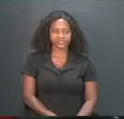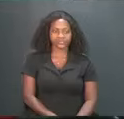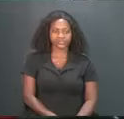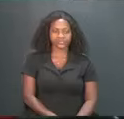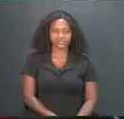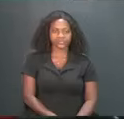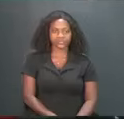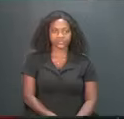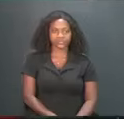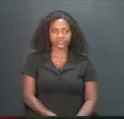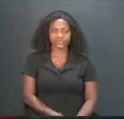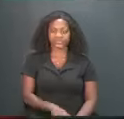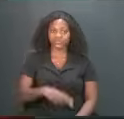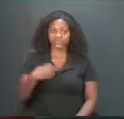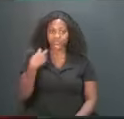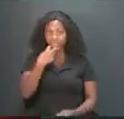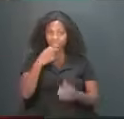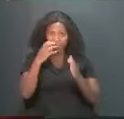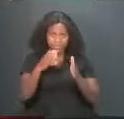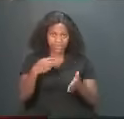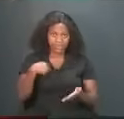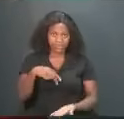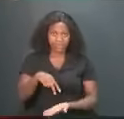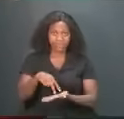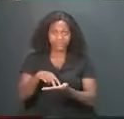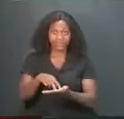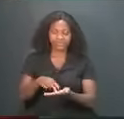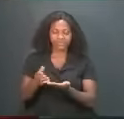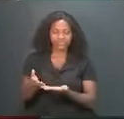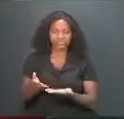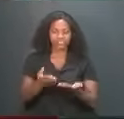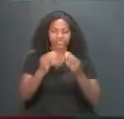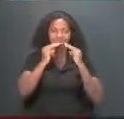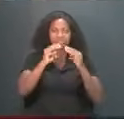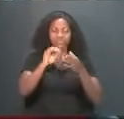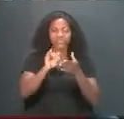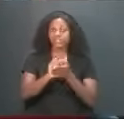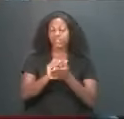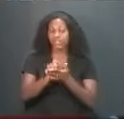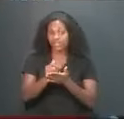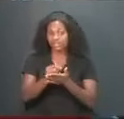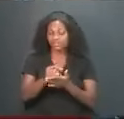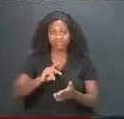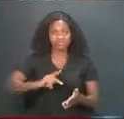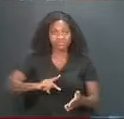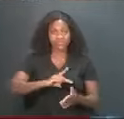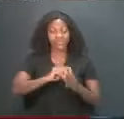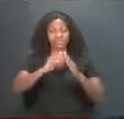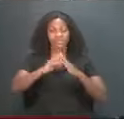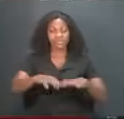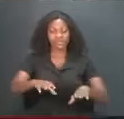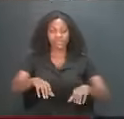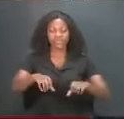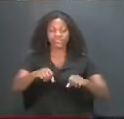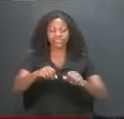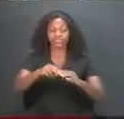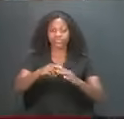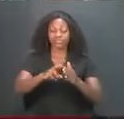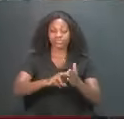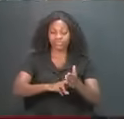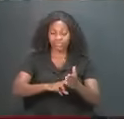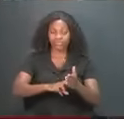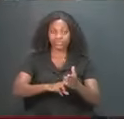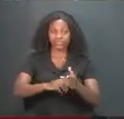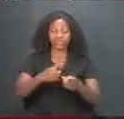Mr. Speaker, I rise to move the motion that this House adopt the report of the Committee on Information